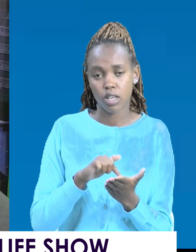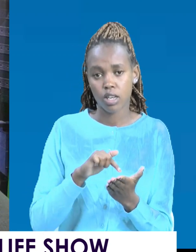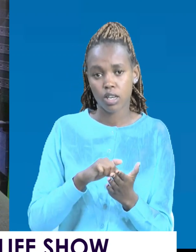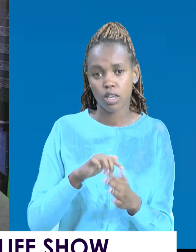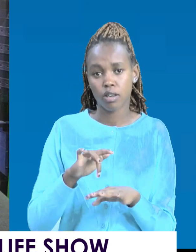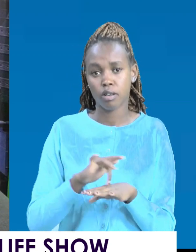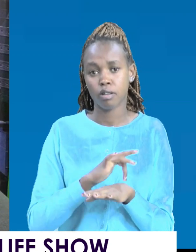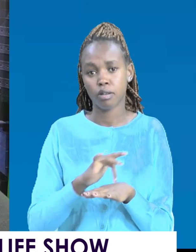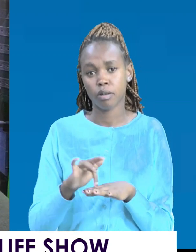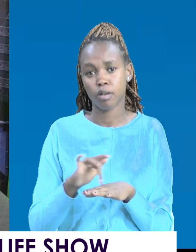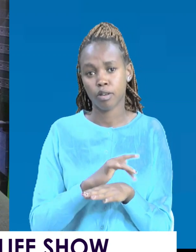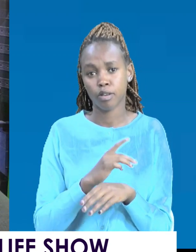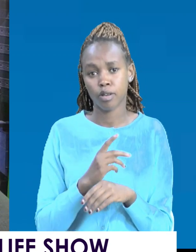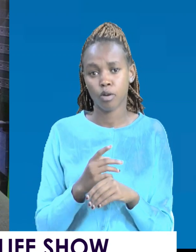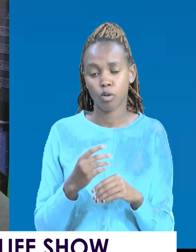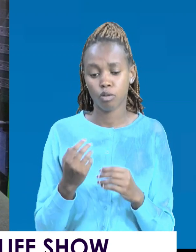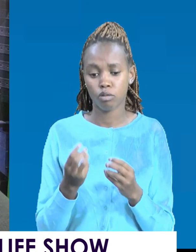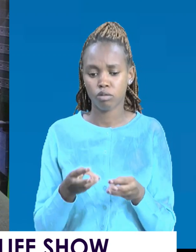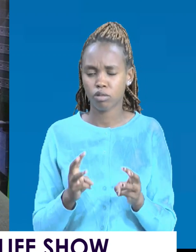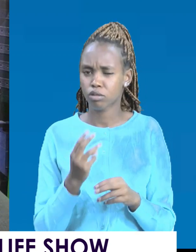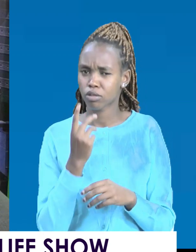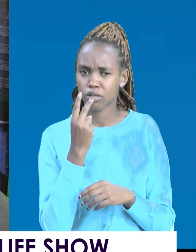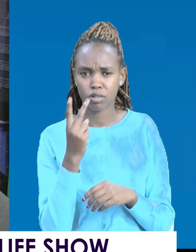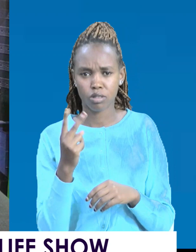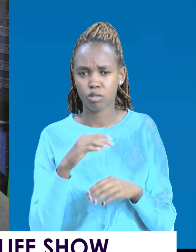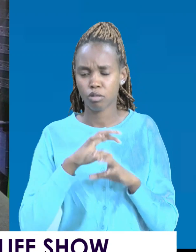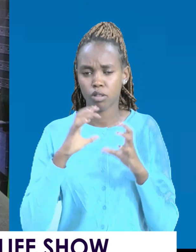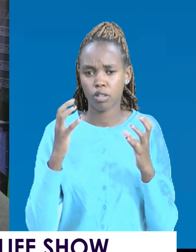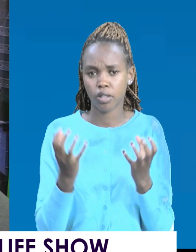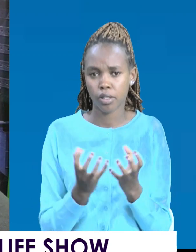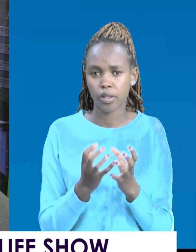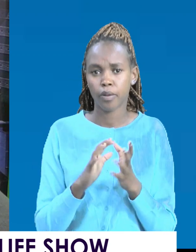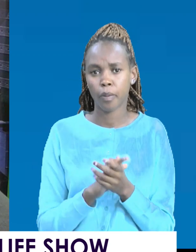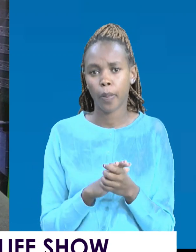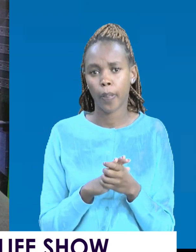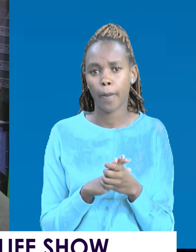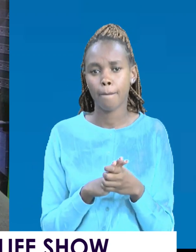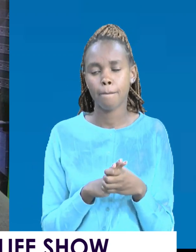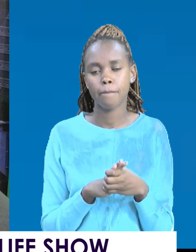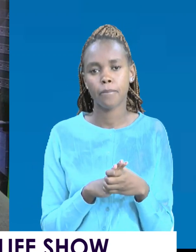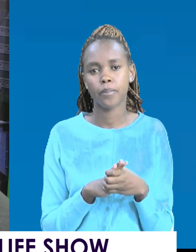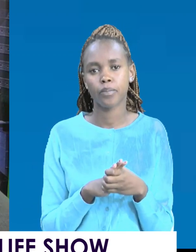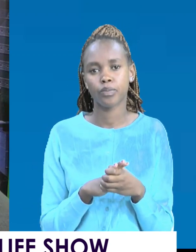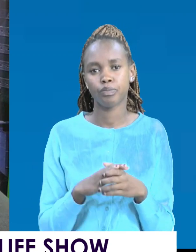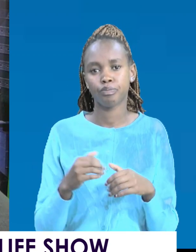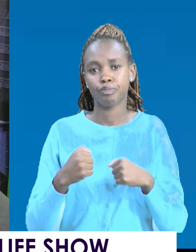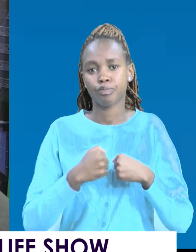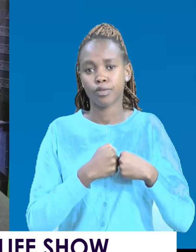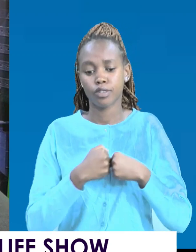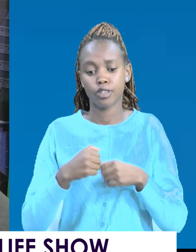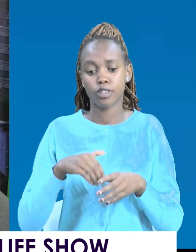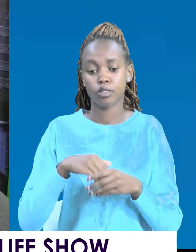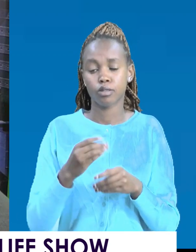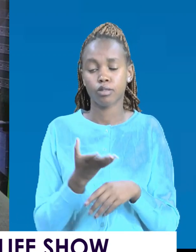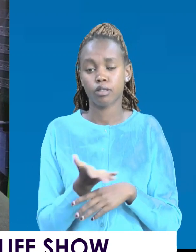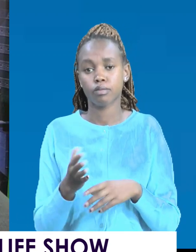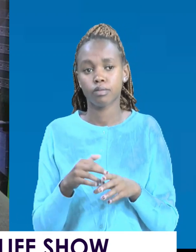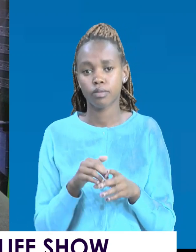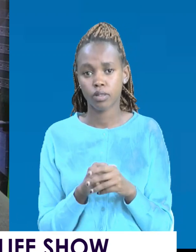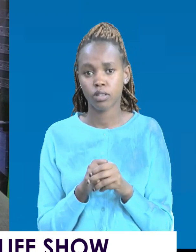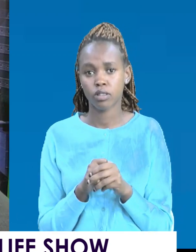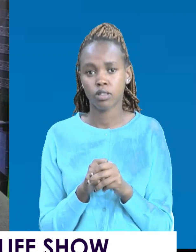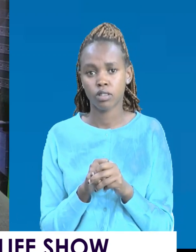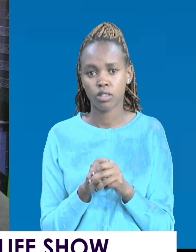affect the way you view the world. There is the warfare out there, the challenges out there,